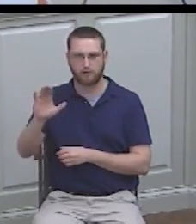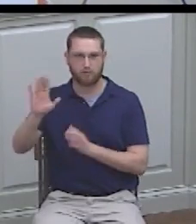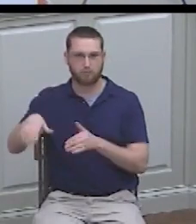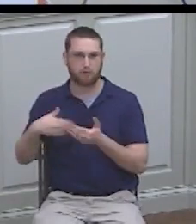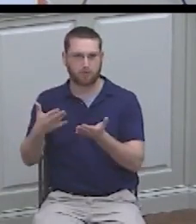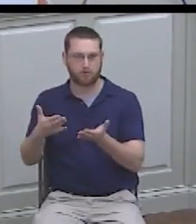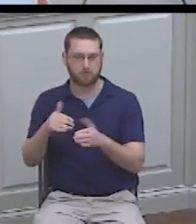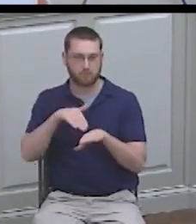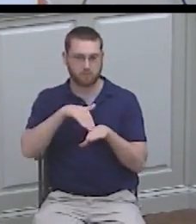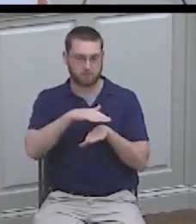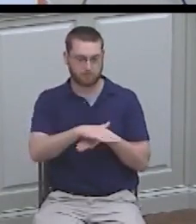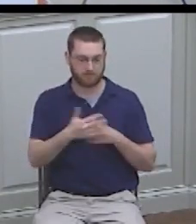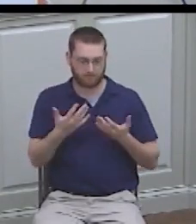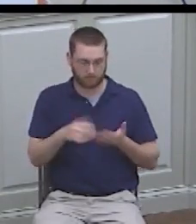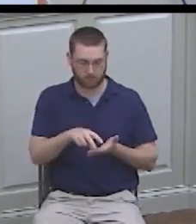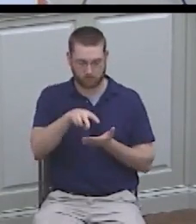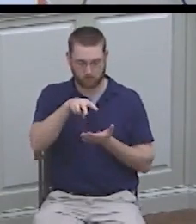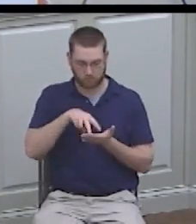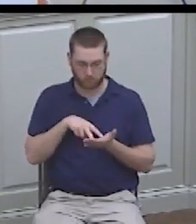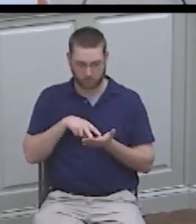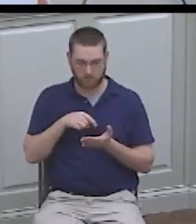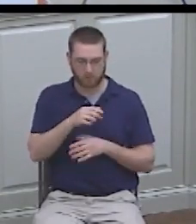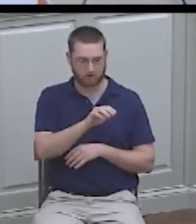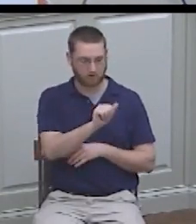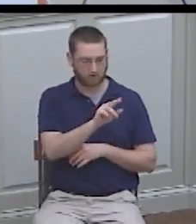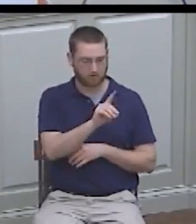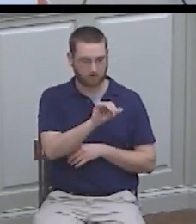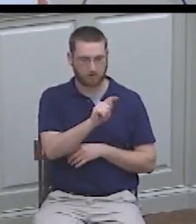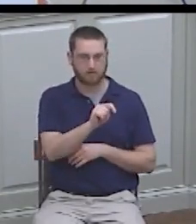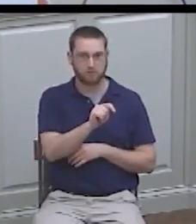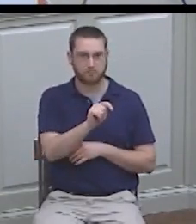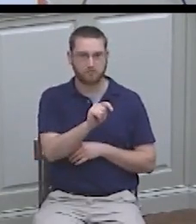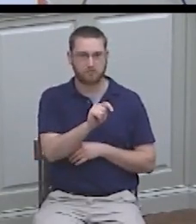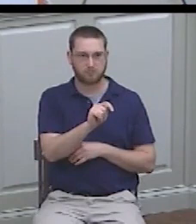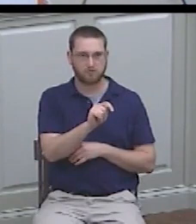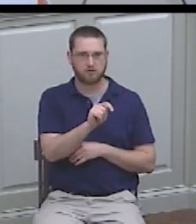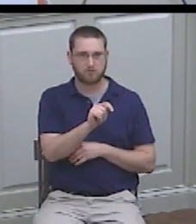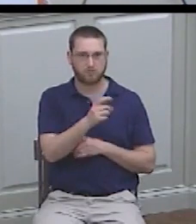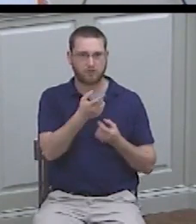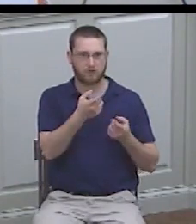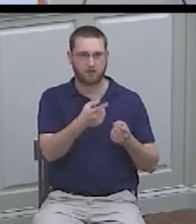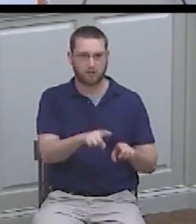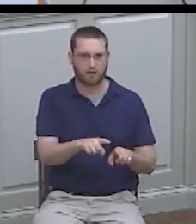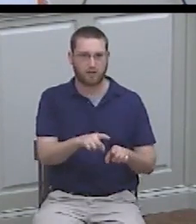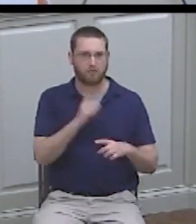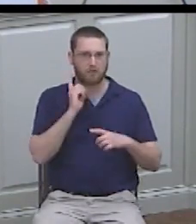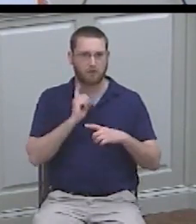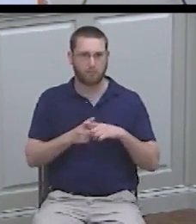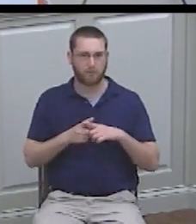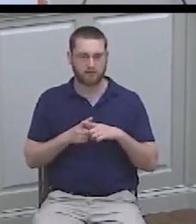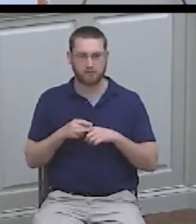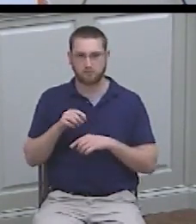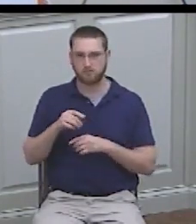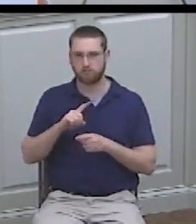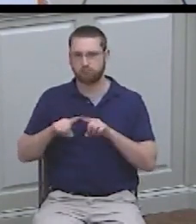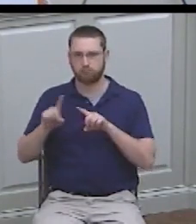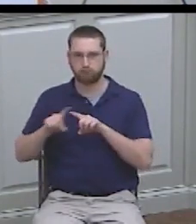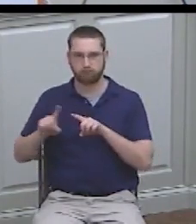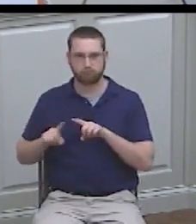proposal submitted, and they performed an audit, and which was presented to you, and a host of energy saving